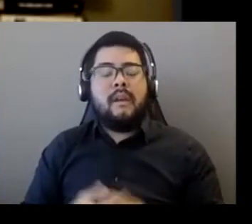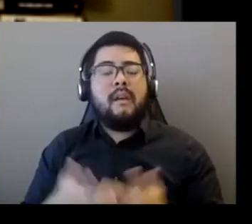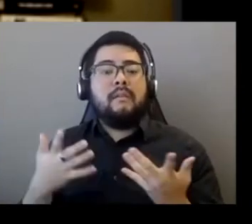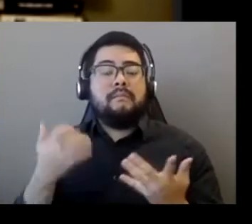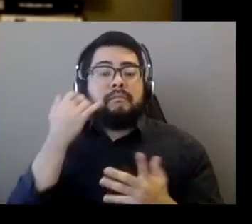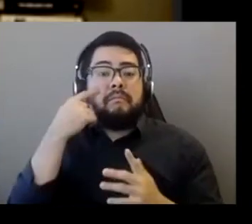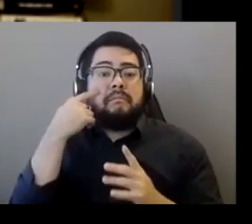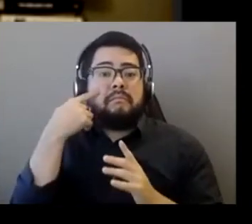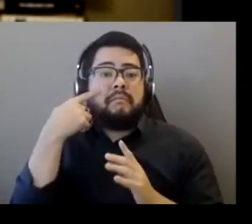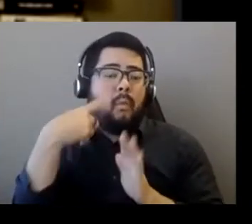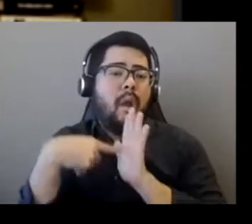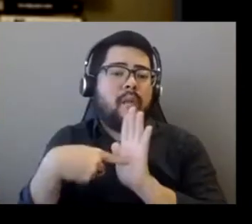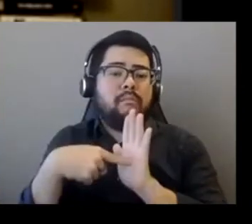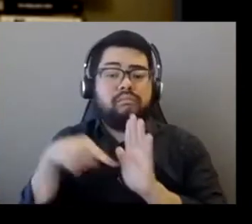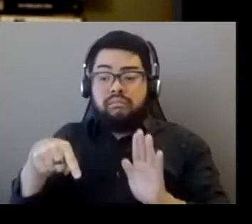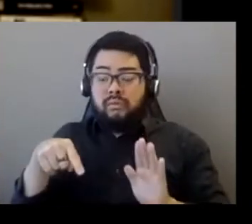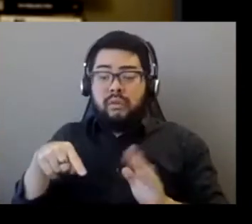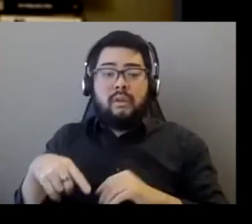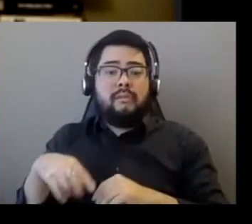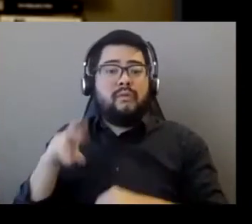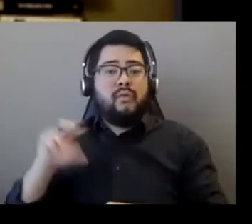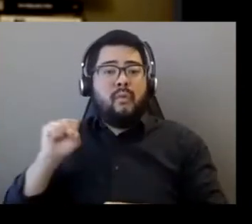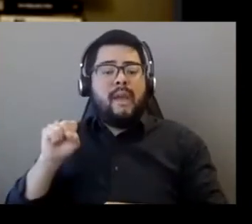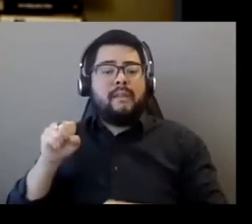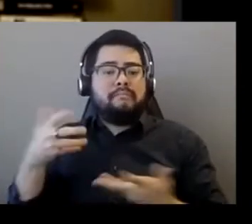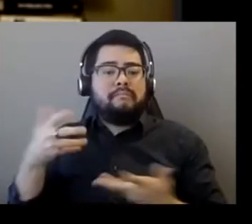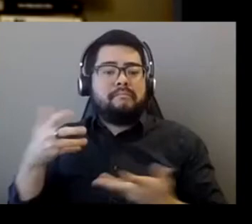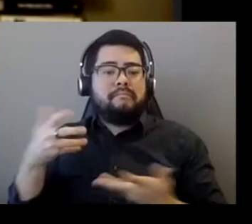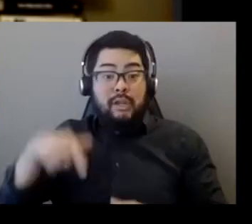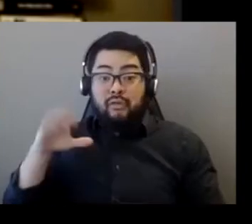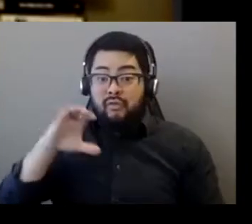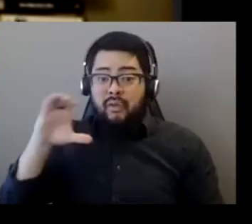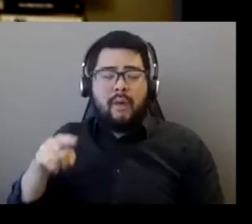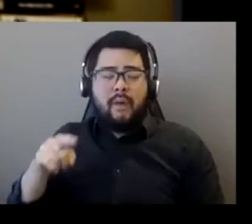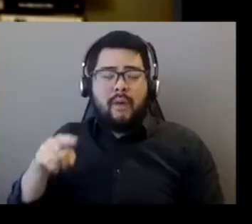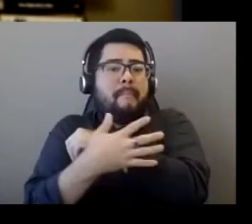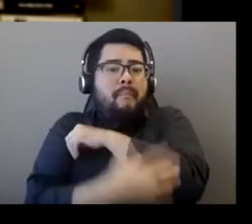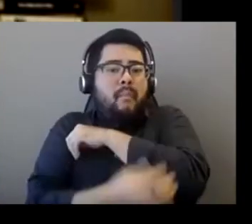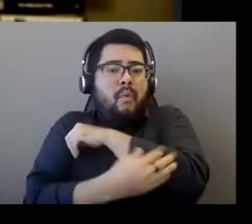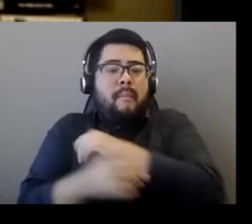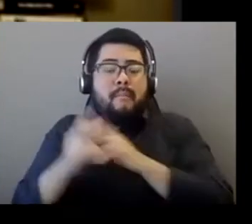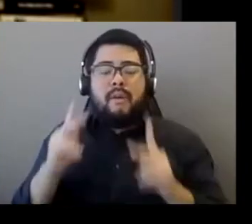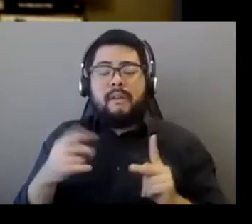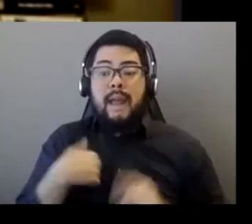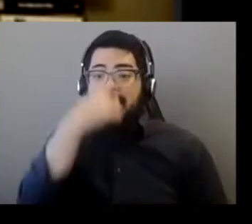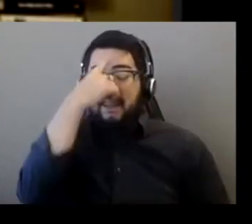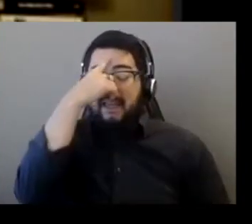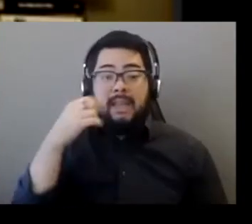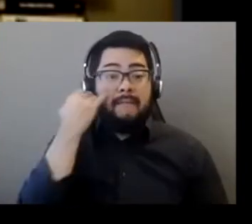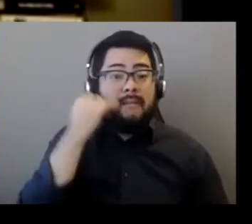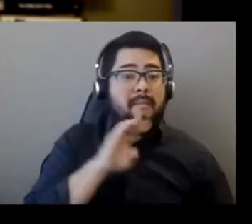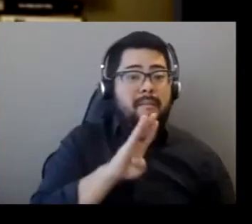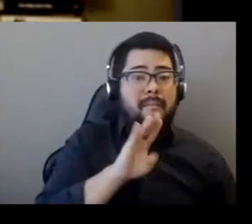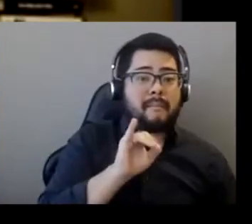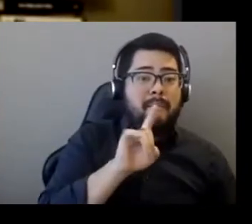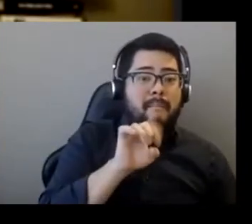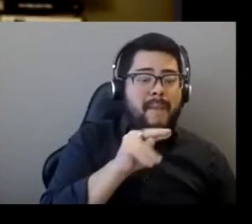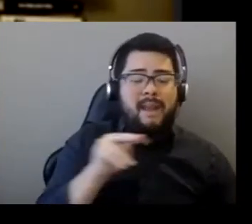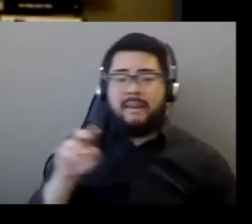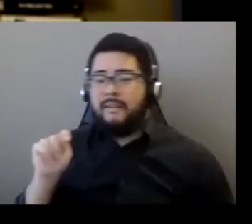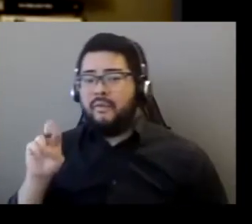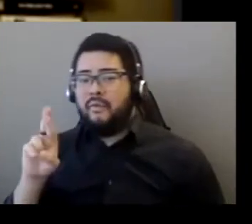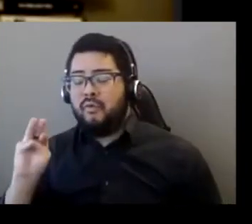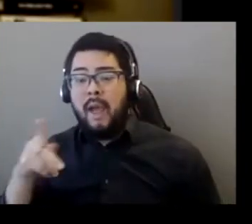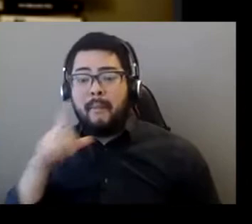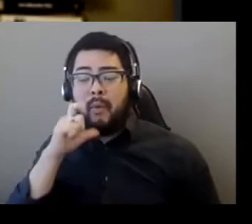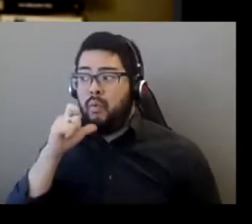let's say if you're a poor person in Chicago, I think it makes a difference if Biden is in the White House or if Trump is in the White